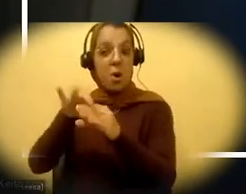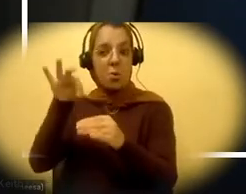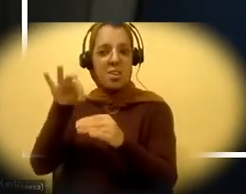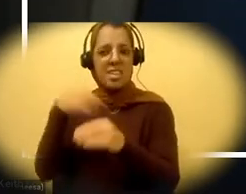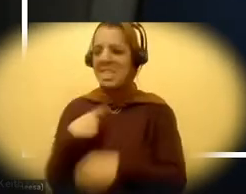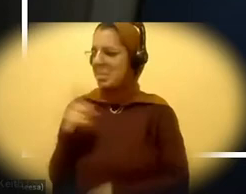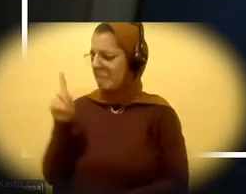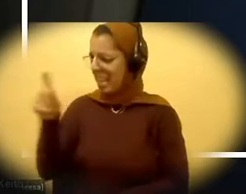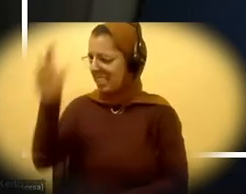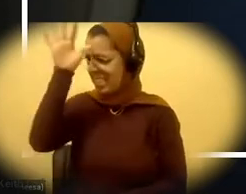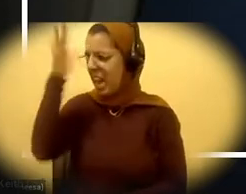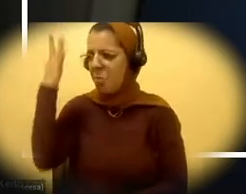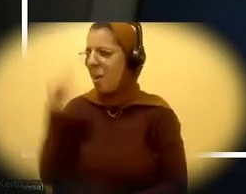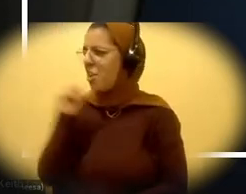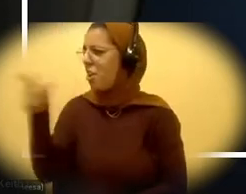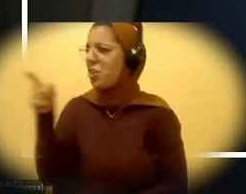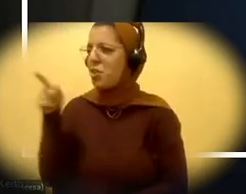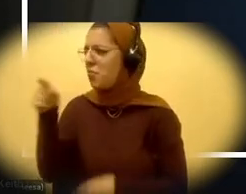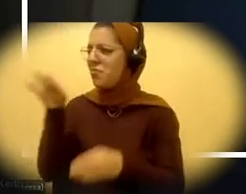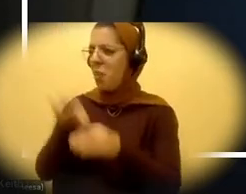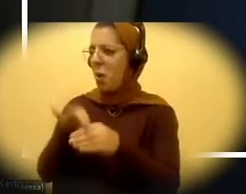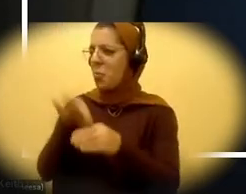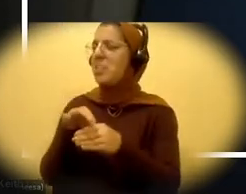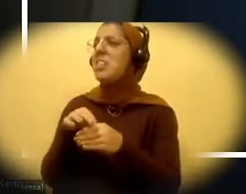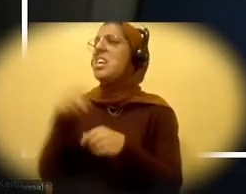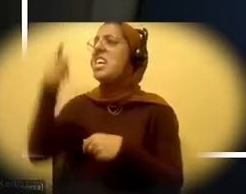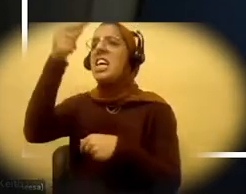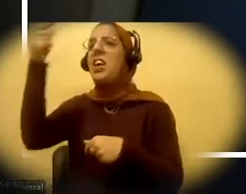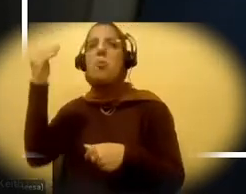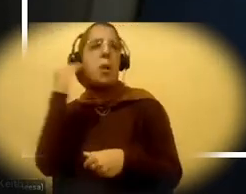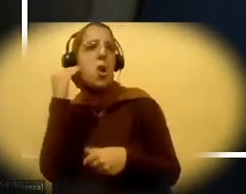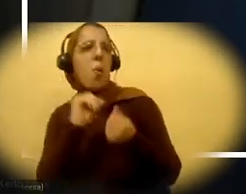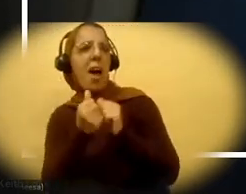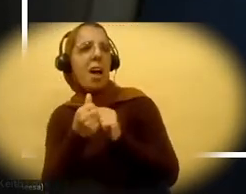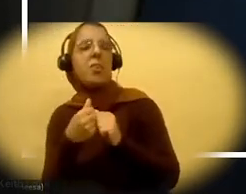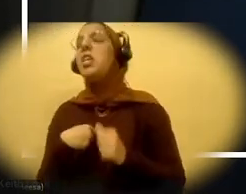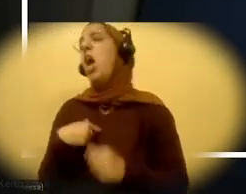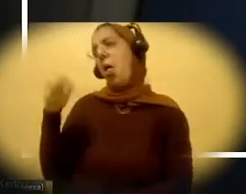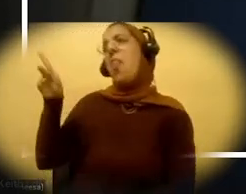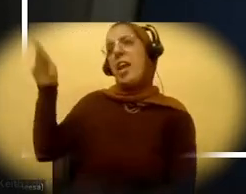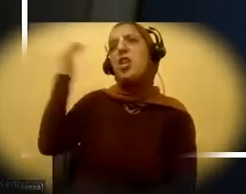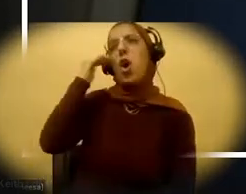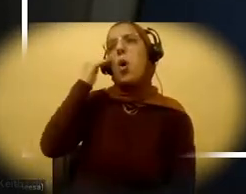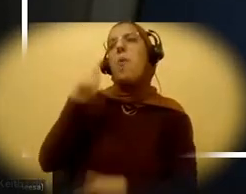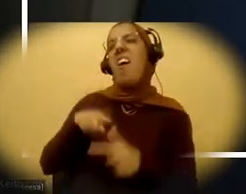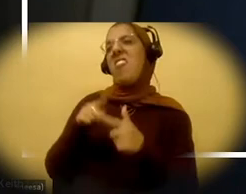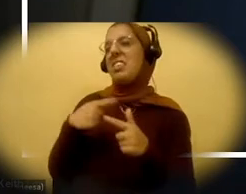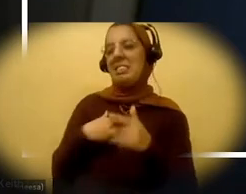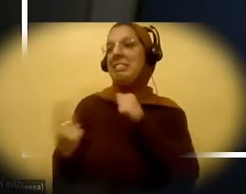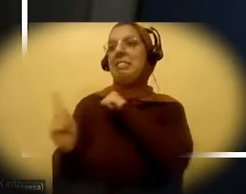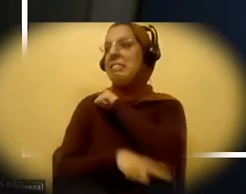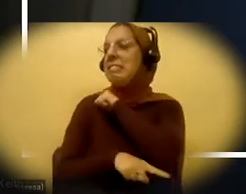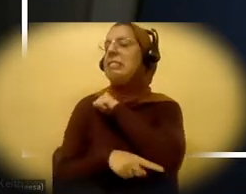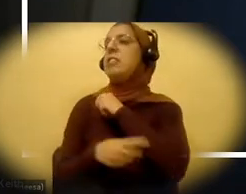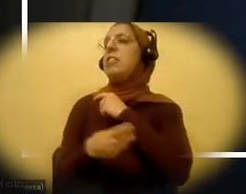why didn't you vote? How would they know? Oh, they would know. And then they'd kick your butt, you know?